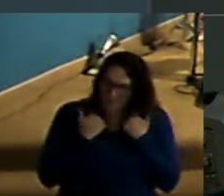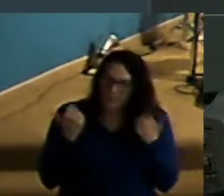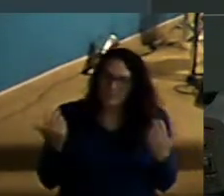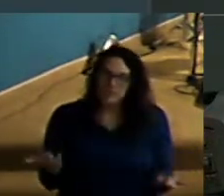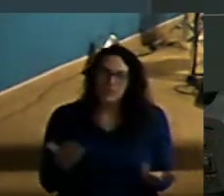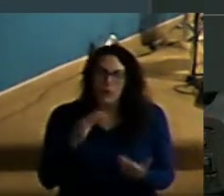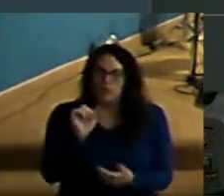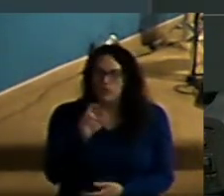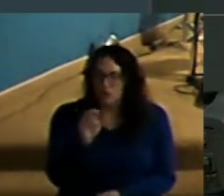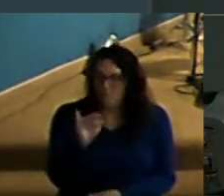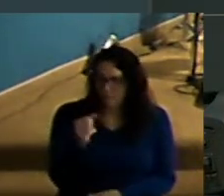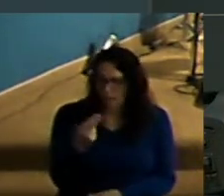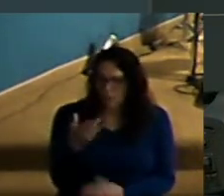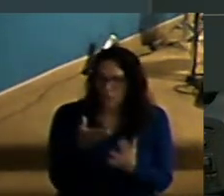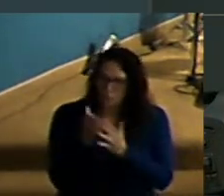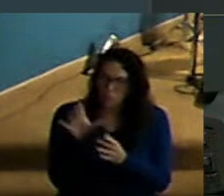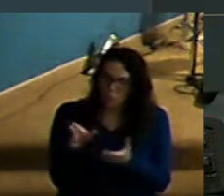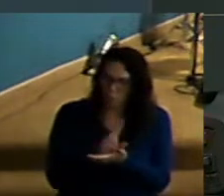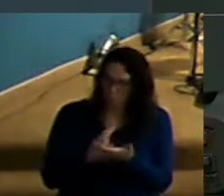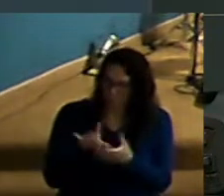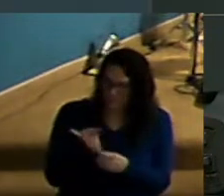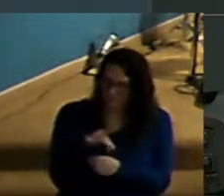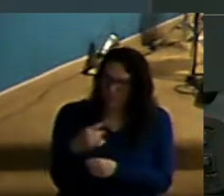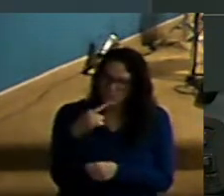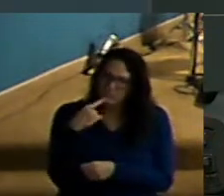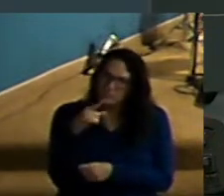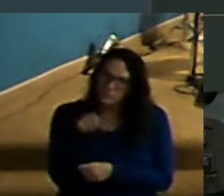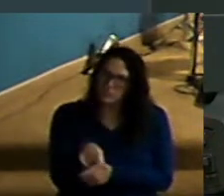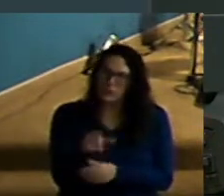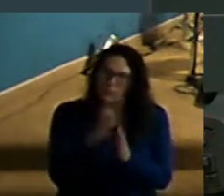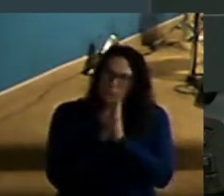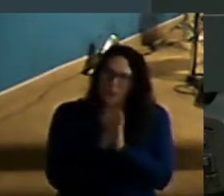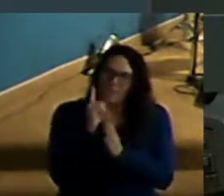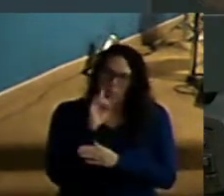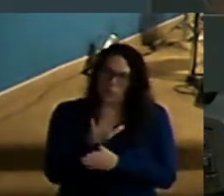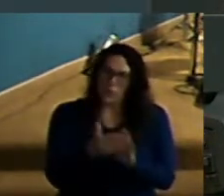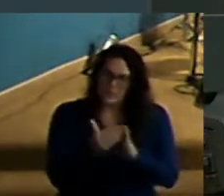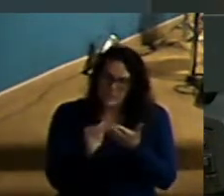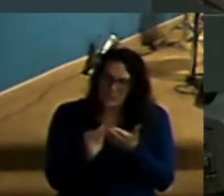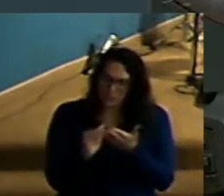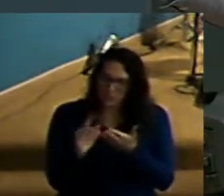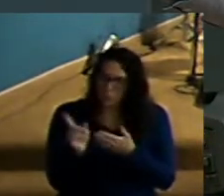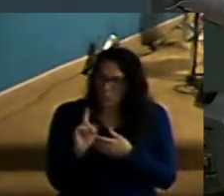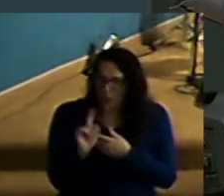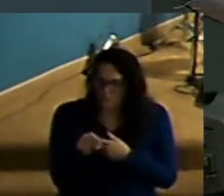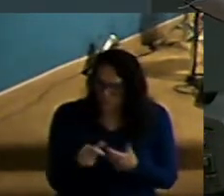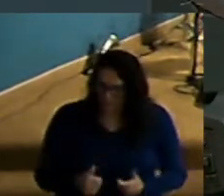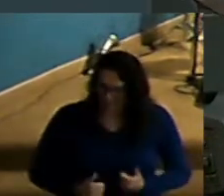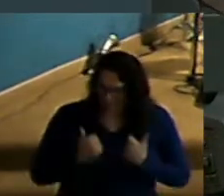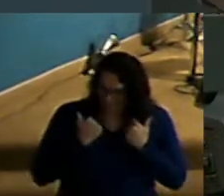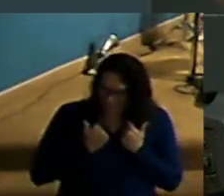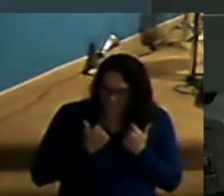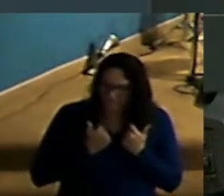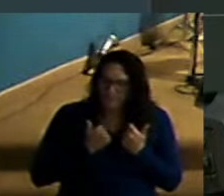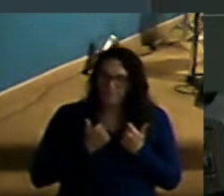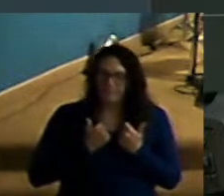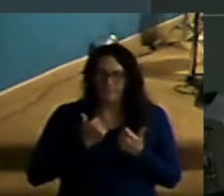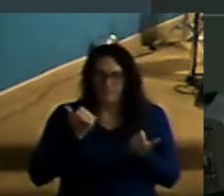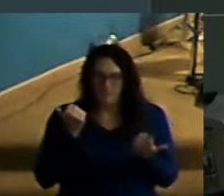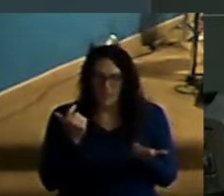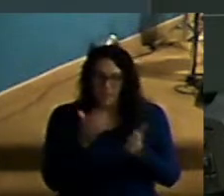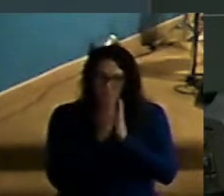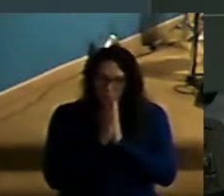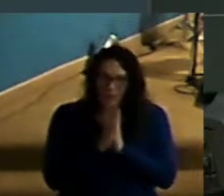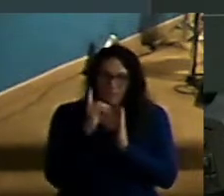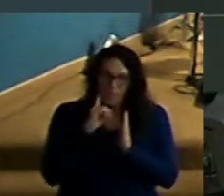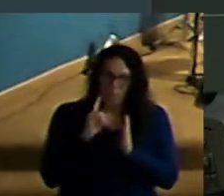know, Jeremiah, through the Holy Spirit, says, you pray for your city where I've carried you into exile, where you live, and pray